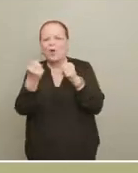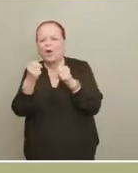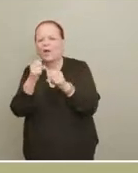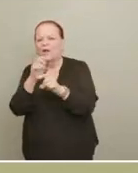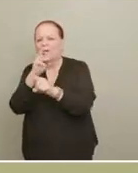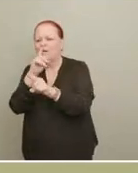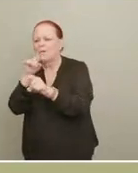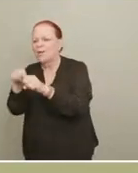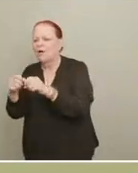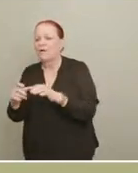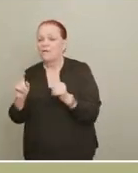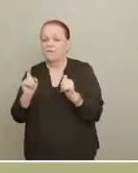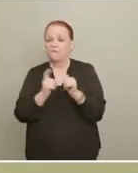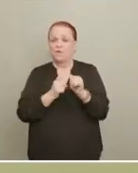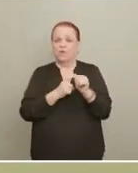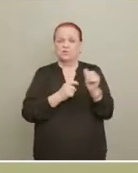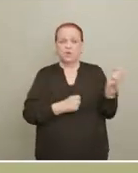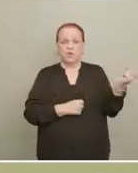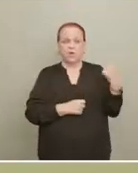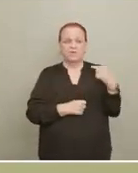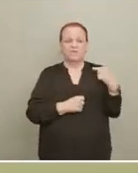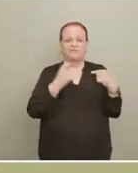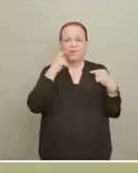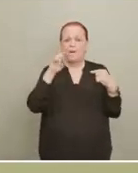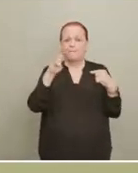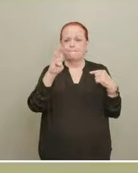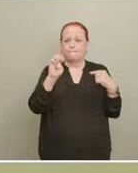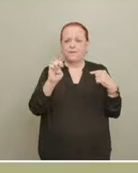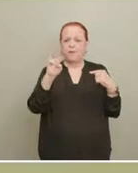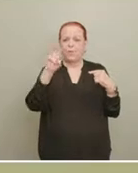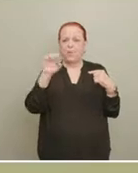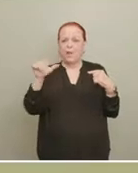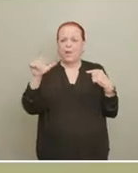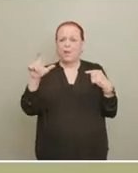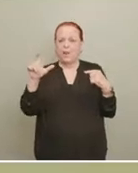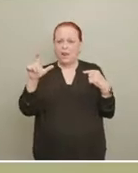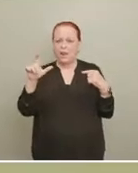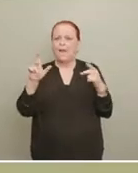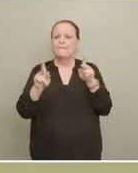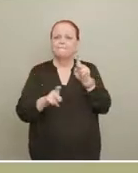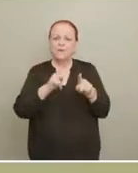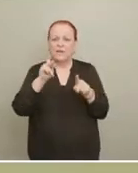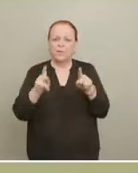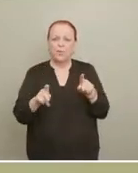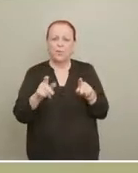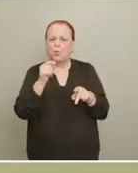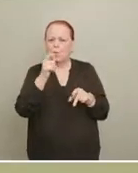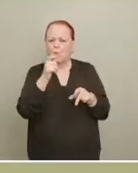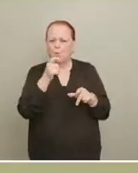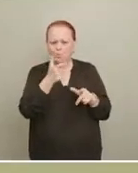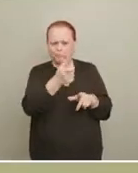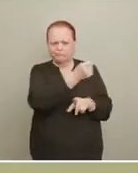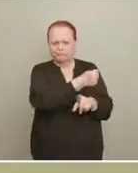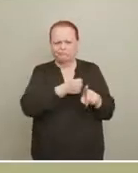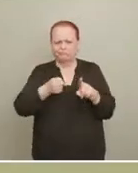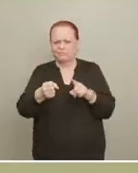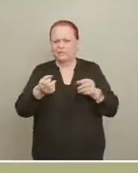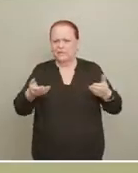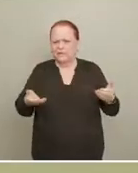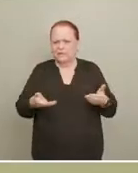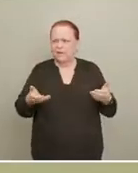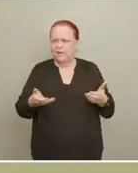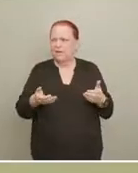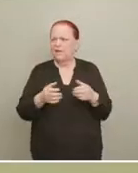too, the first question is in regard to the B-well population. Is it more of a street kind of population that comes in here? What is the kind of mix as far as